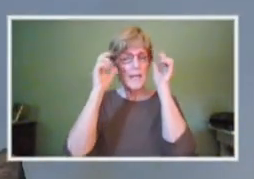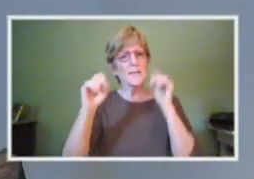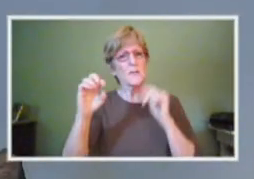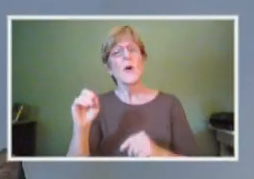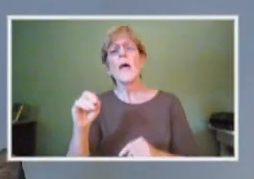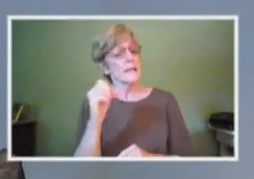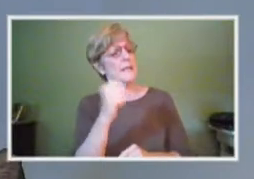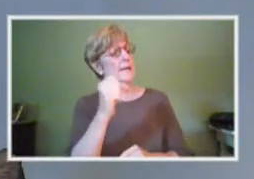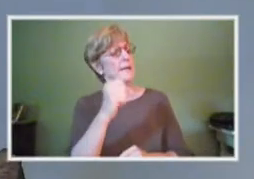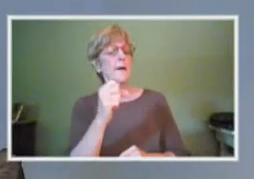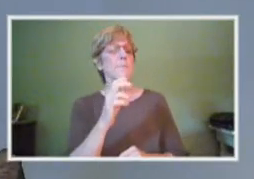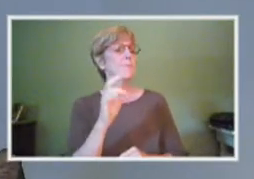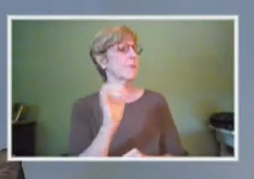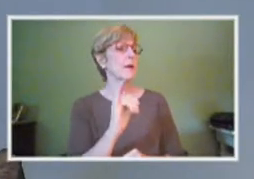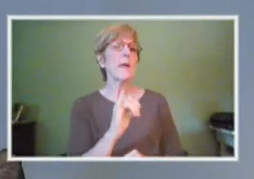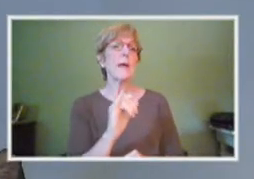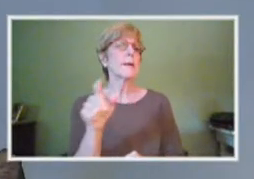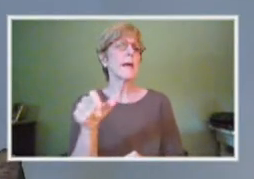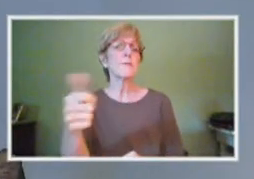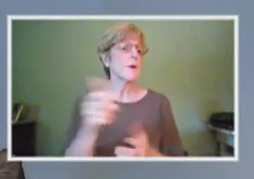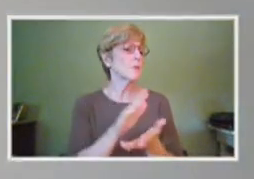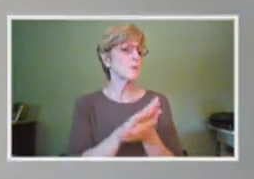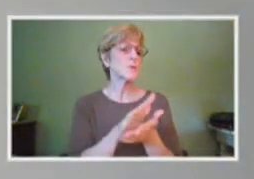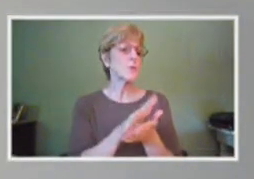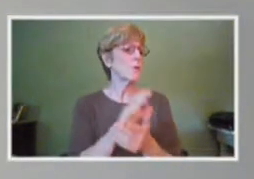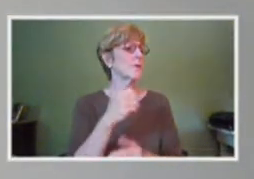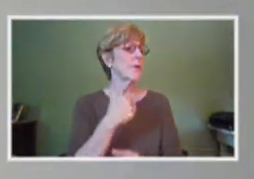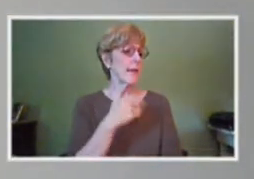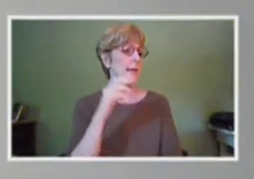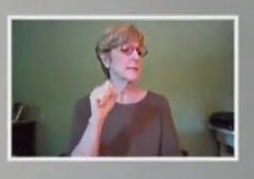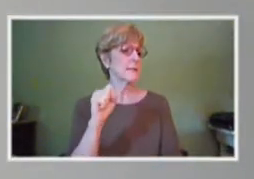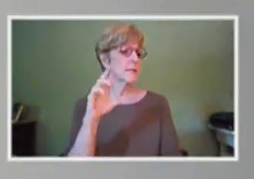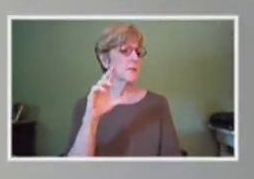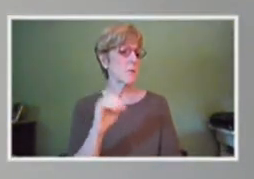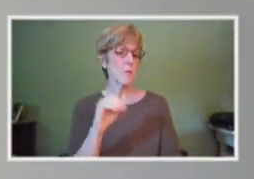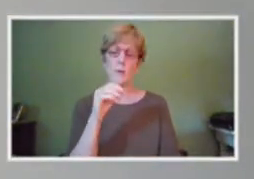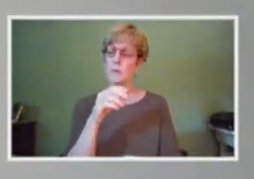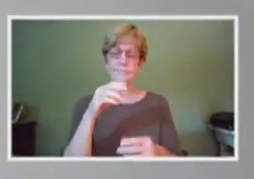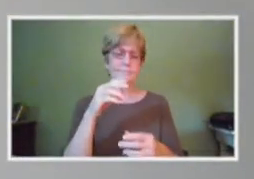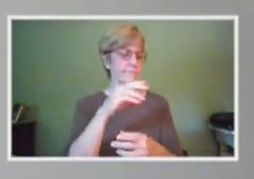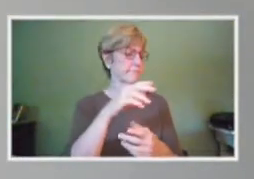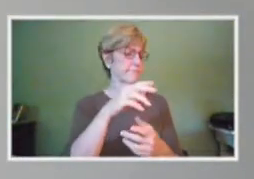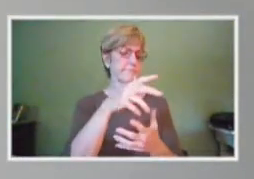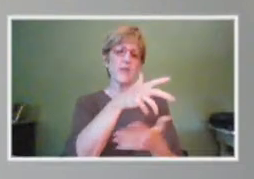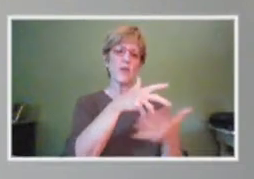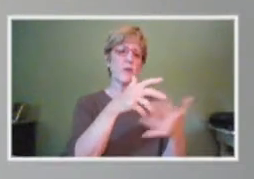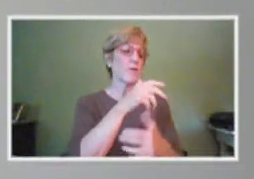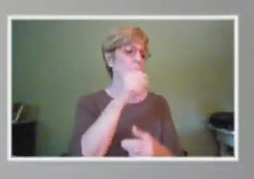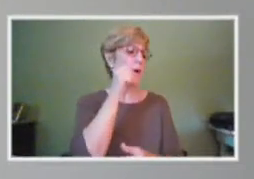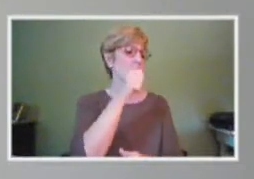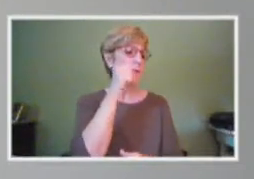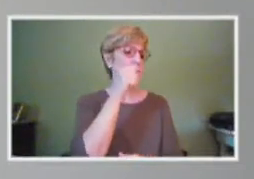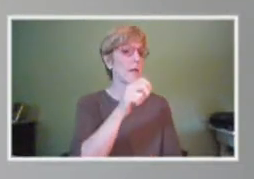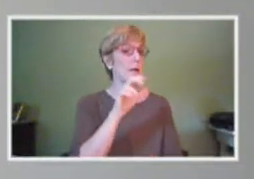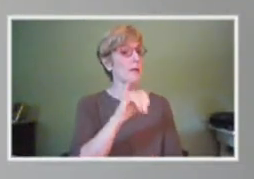like every other school that has SROs. They're in there daily. If that SRO is, or some schools have